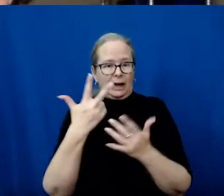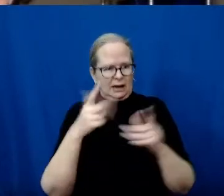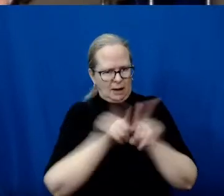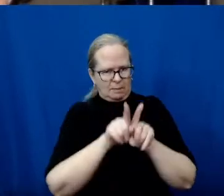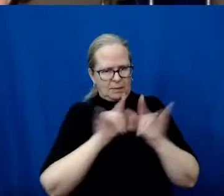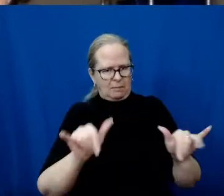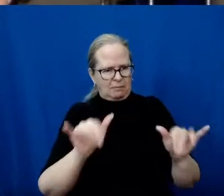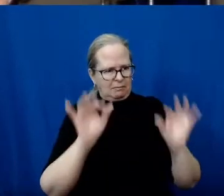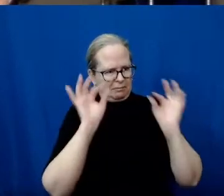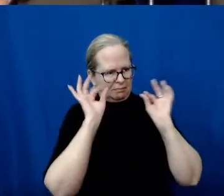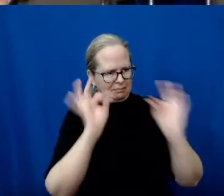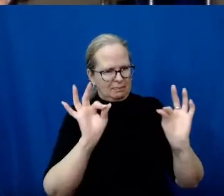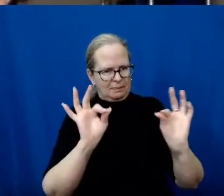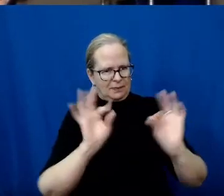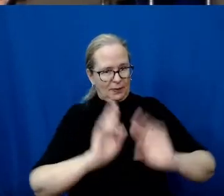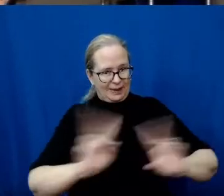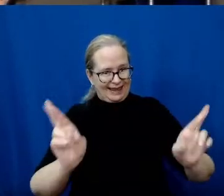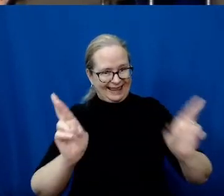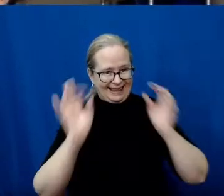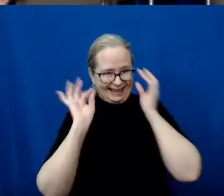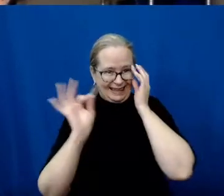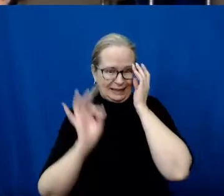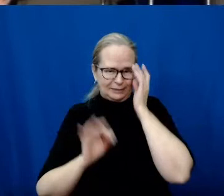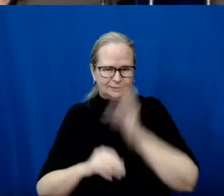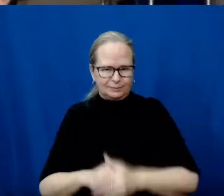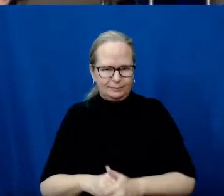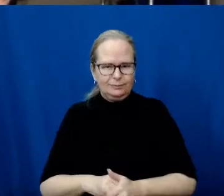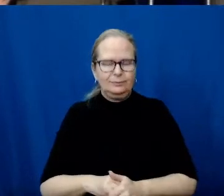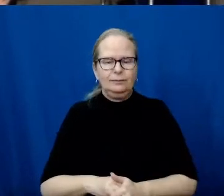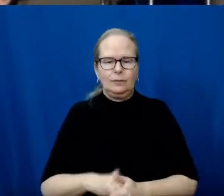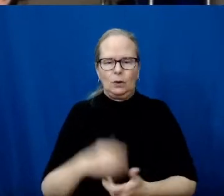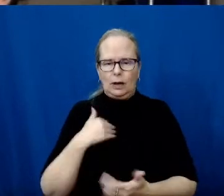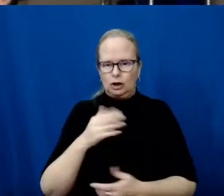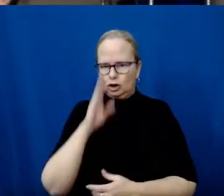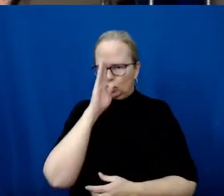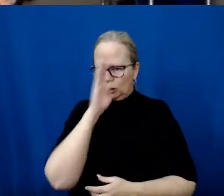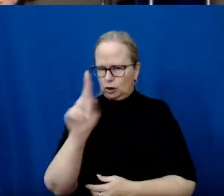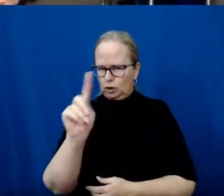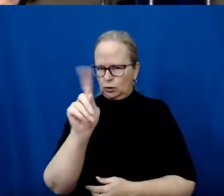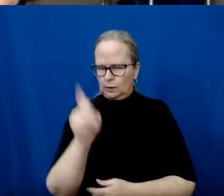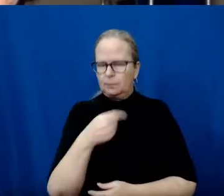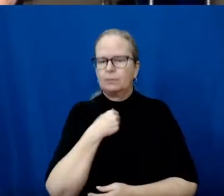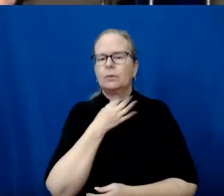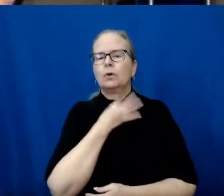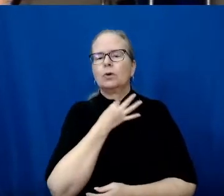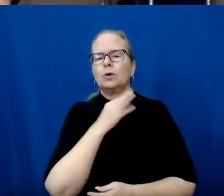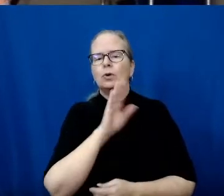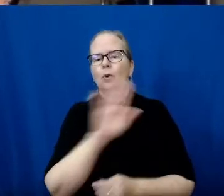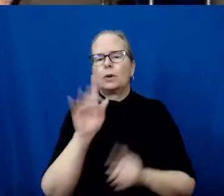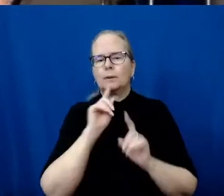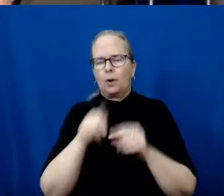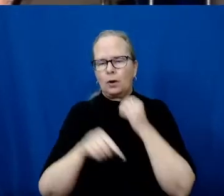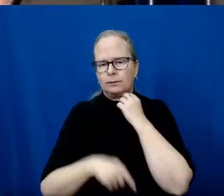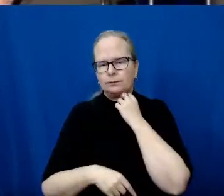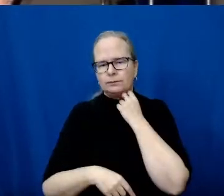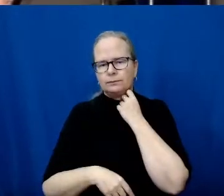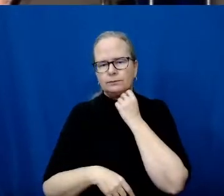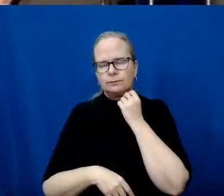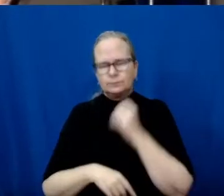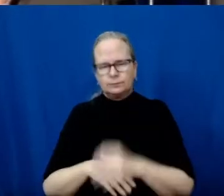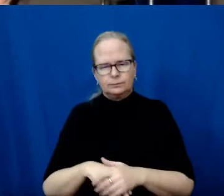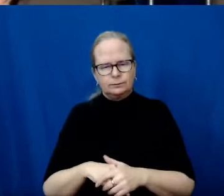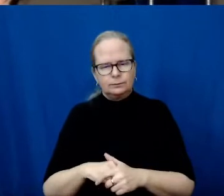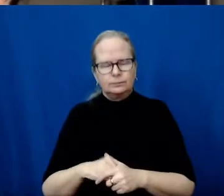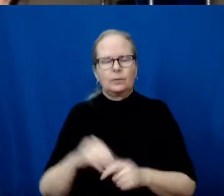very straightforward questions, and I'm curious to see how it goes. Okay, so we hear a lot about whether or not you should have your